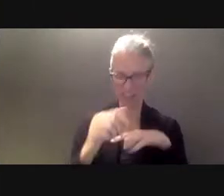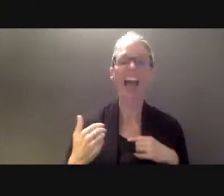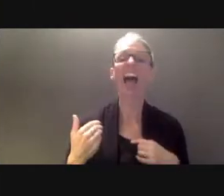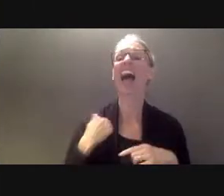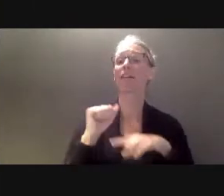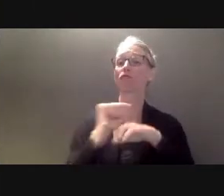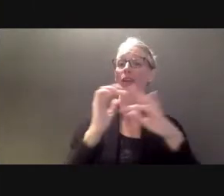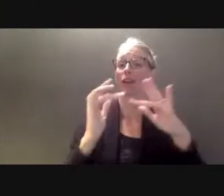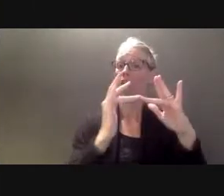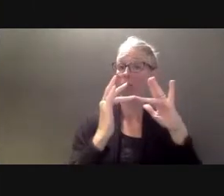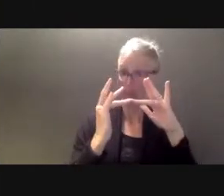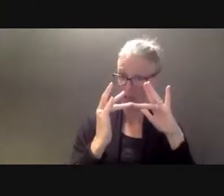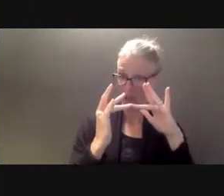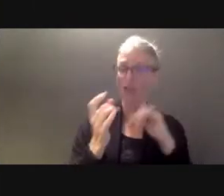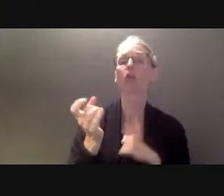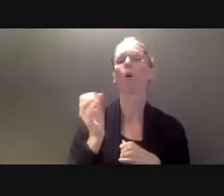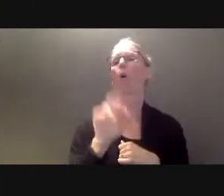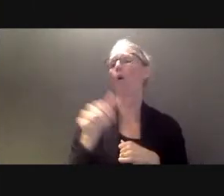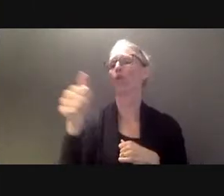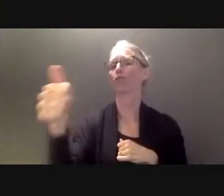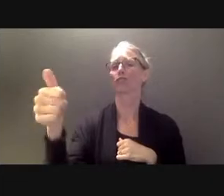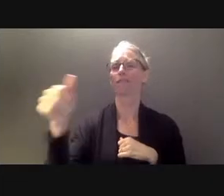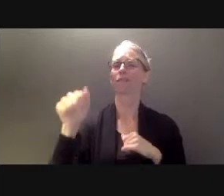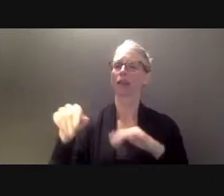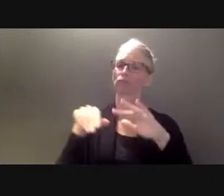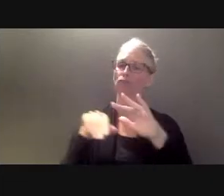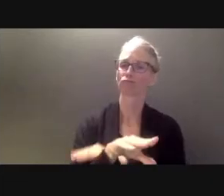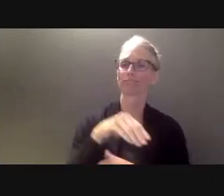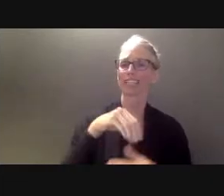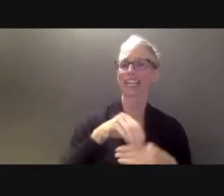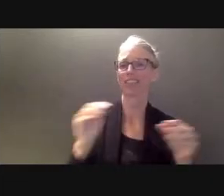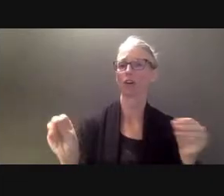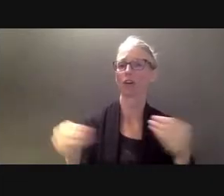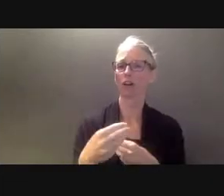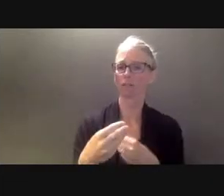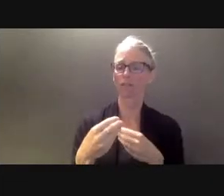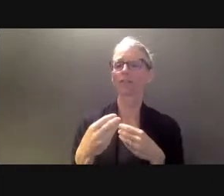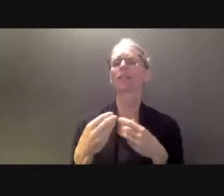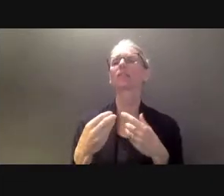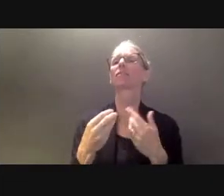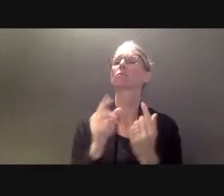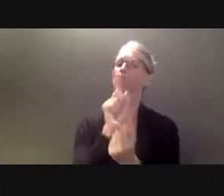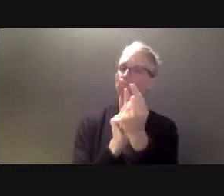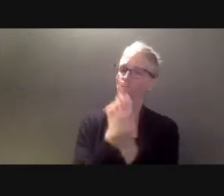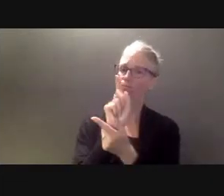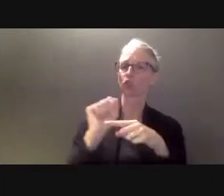office and get trained on how to use the equipment properly before you take it home with you.